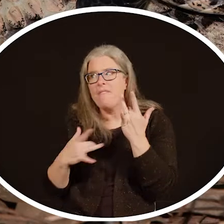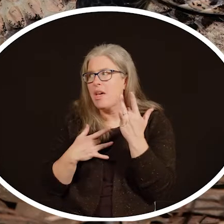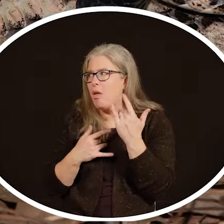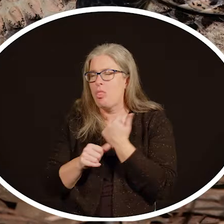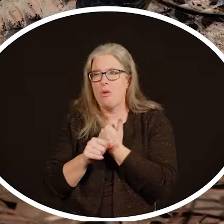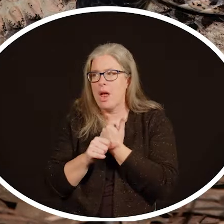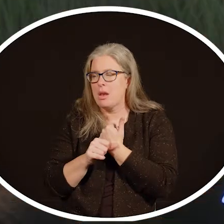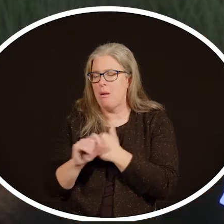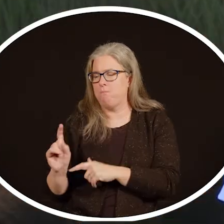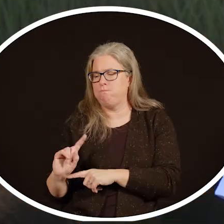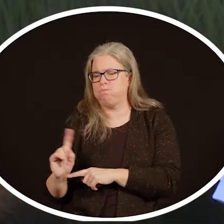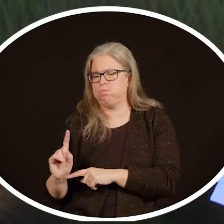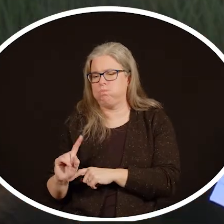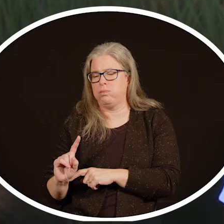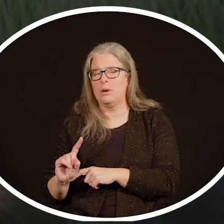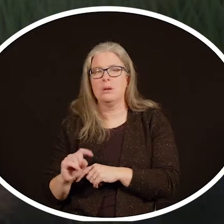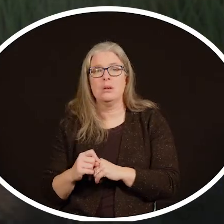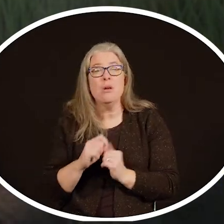feel threatened.